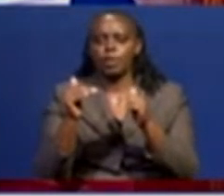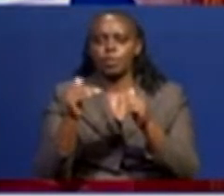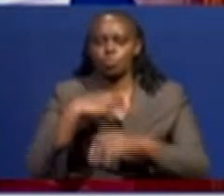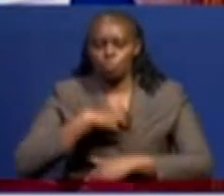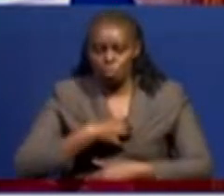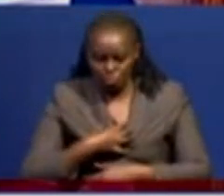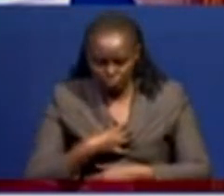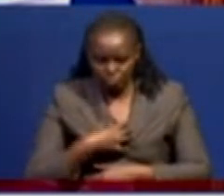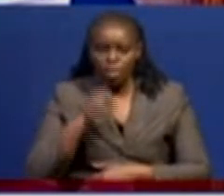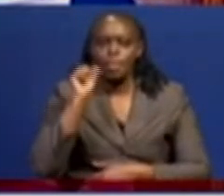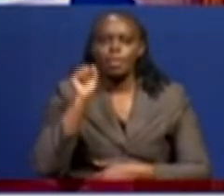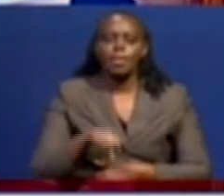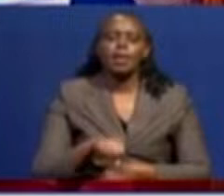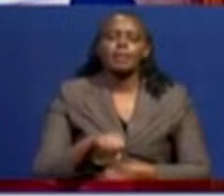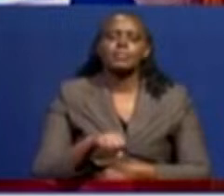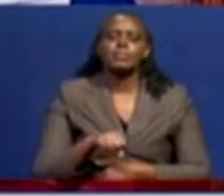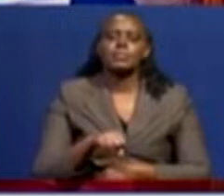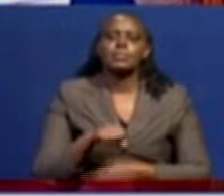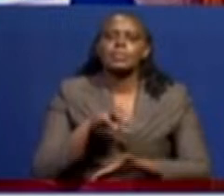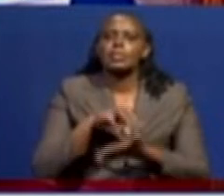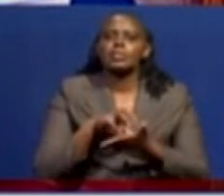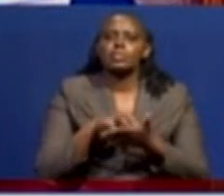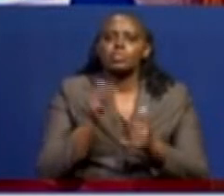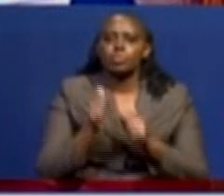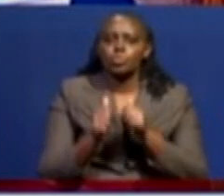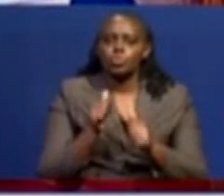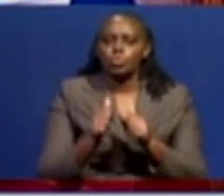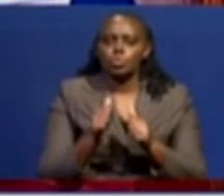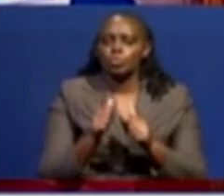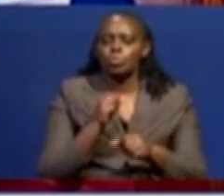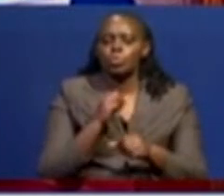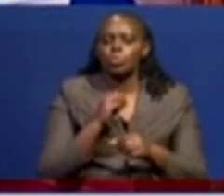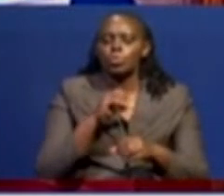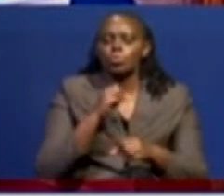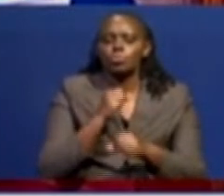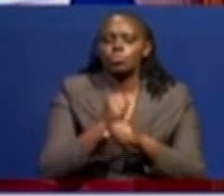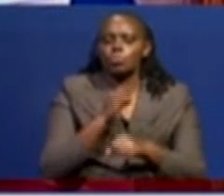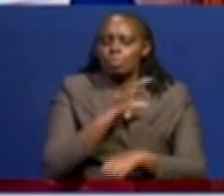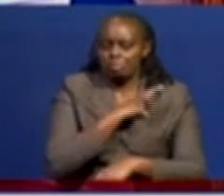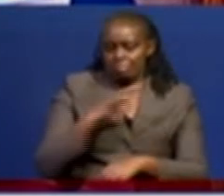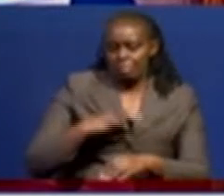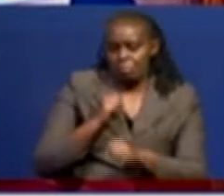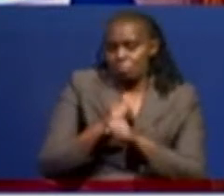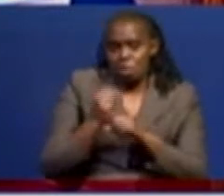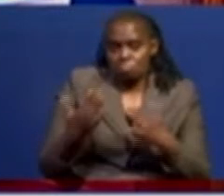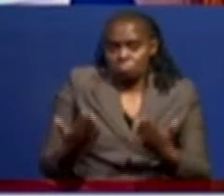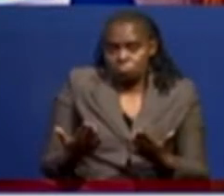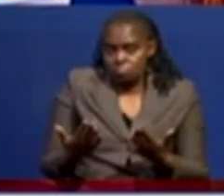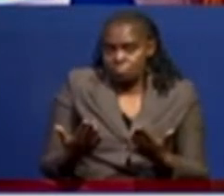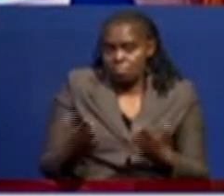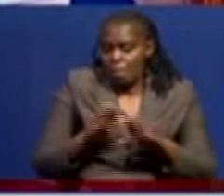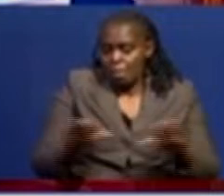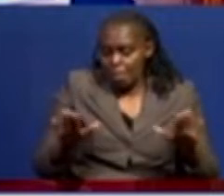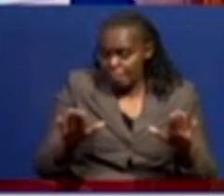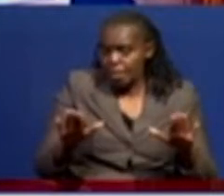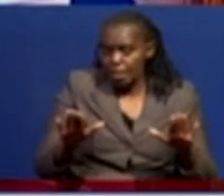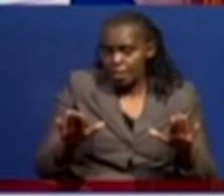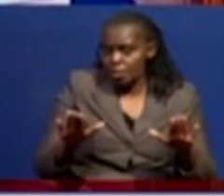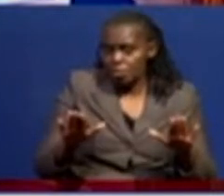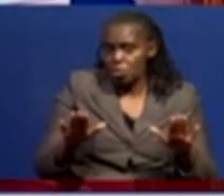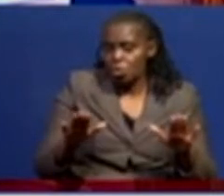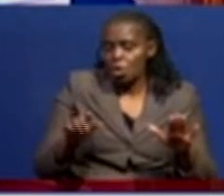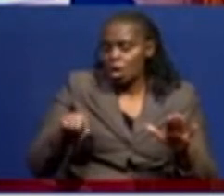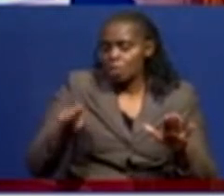leave of absence? Yes. And what circumstances is she holding the current position? Is she permanent